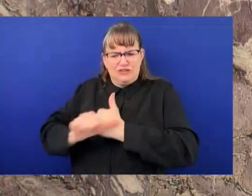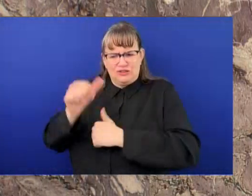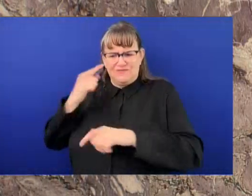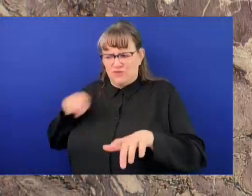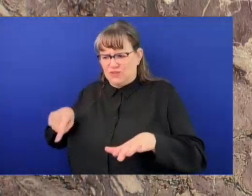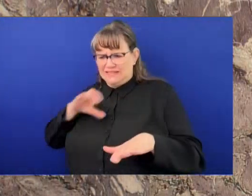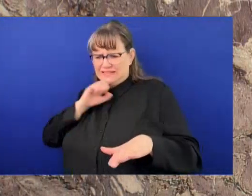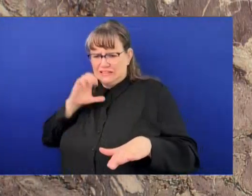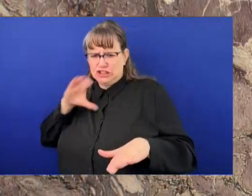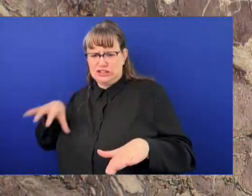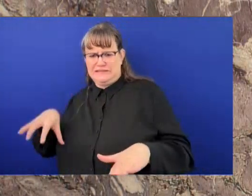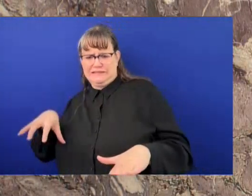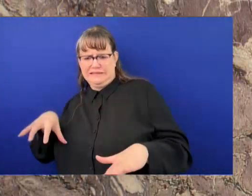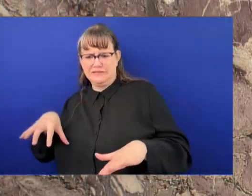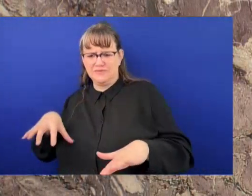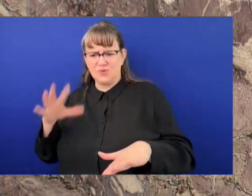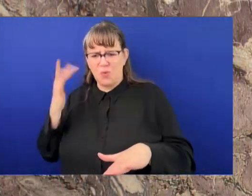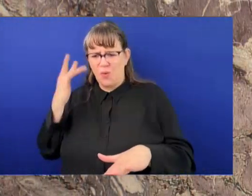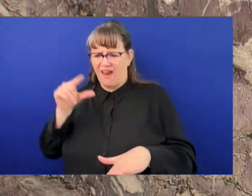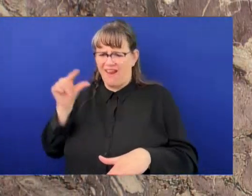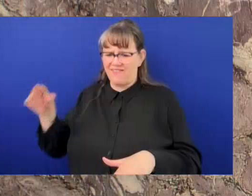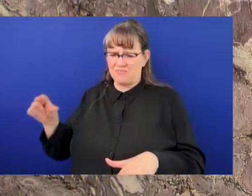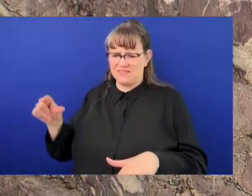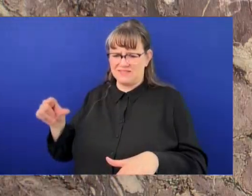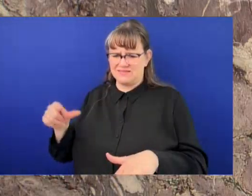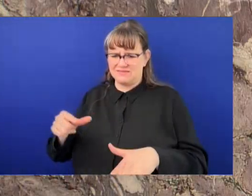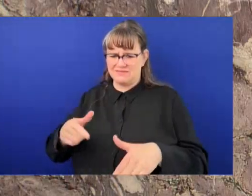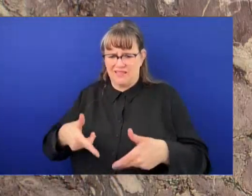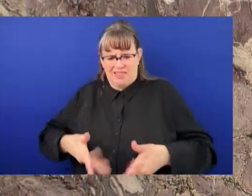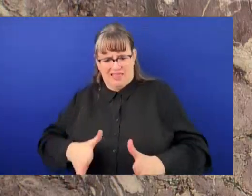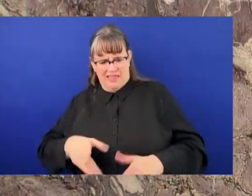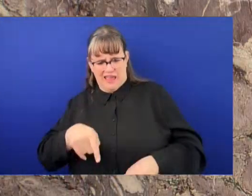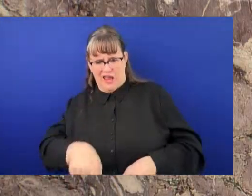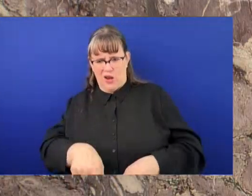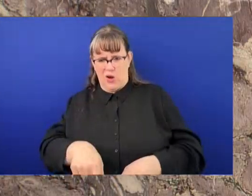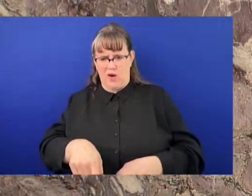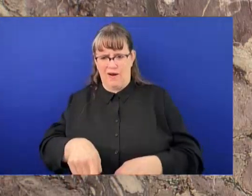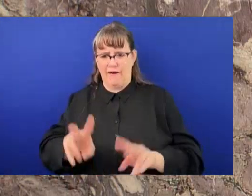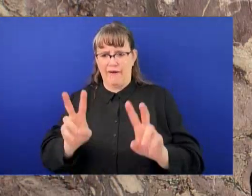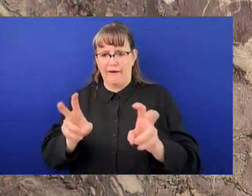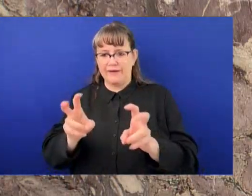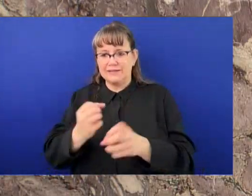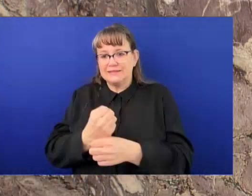site to operate right next to a health facility meant for the vulnerable?